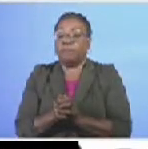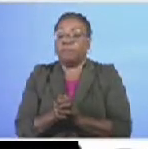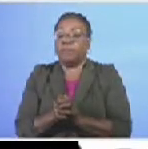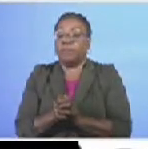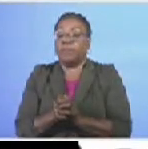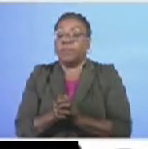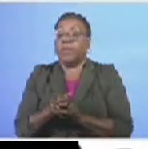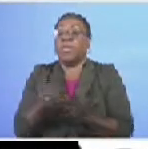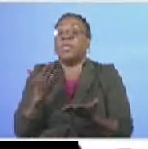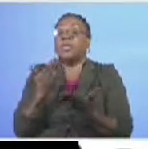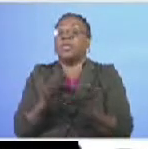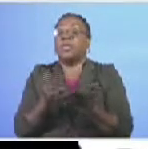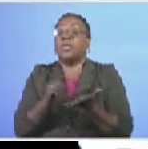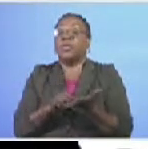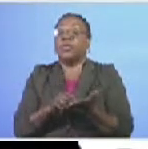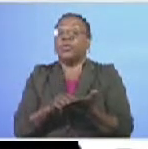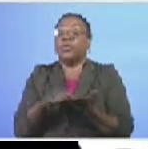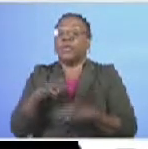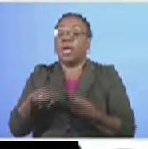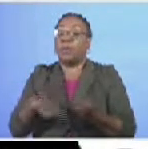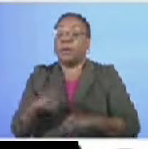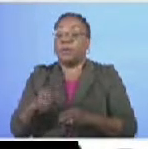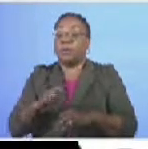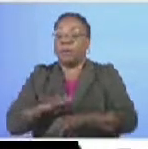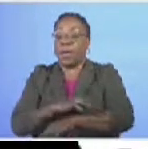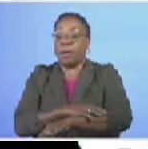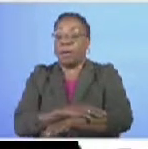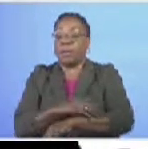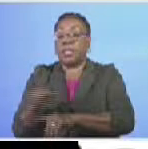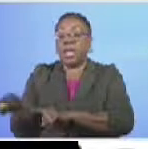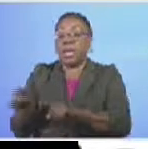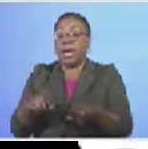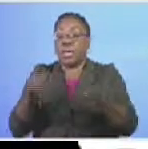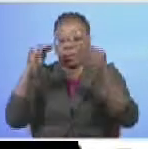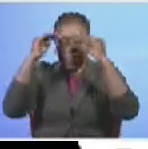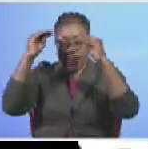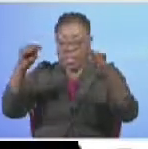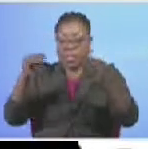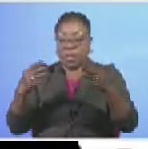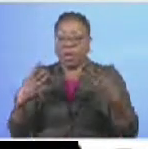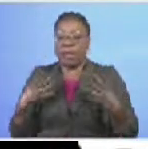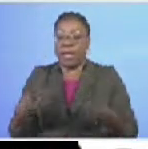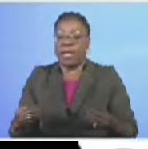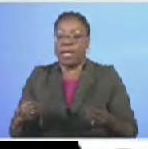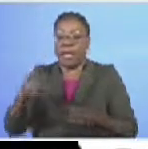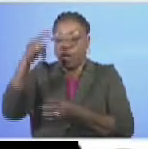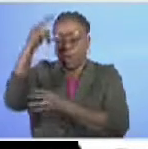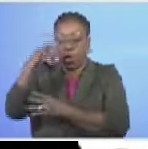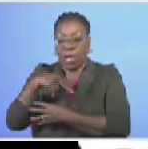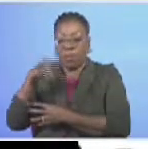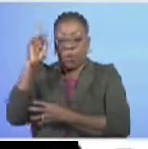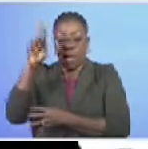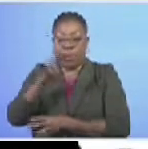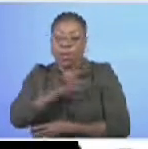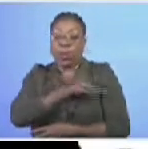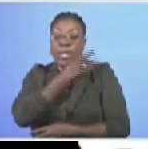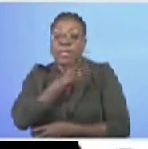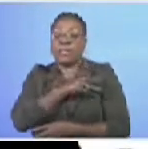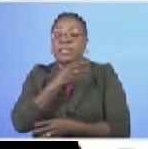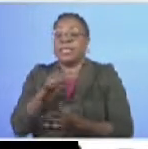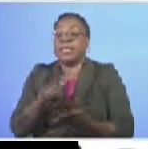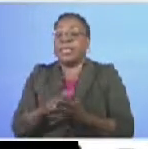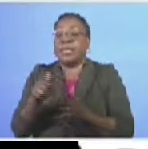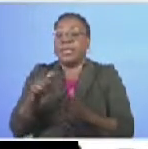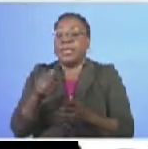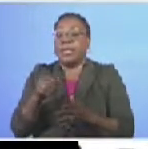Well, there's also good news to report on the COVID-19 pandemic, as the Minister of Health, the Honorable Renwood Wells, outlined the decline in COVID-19